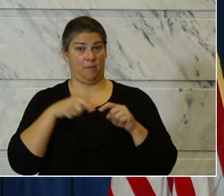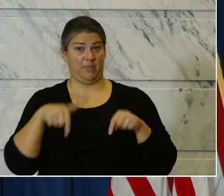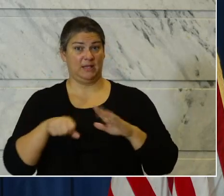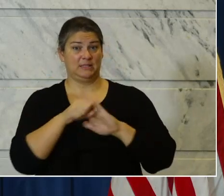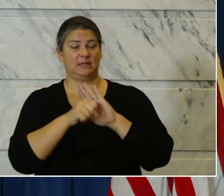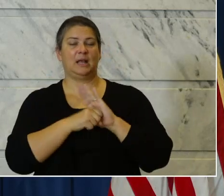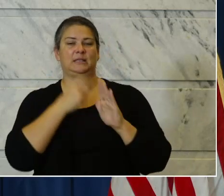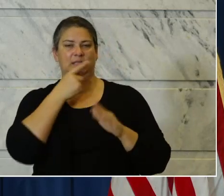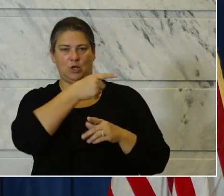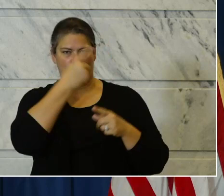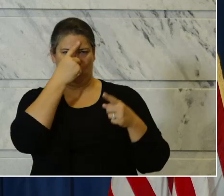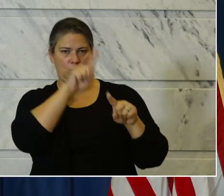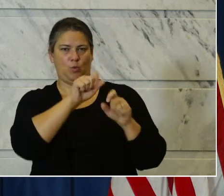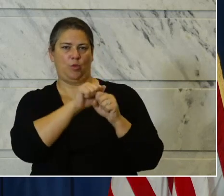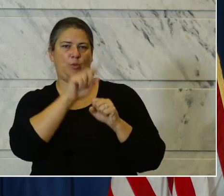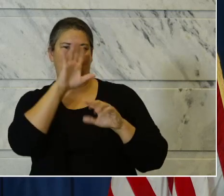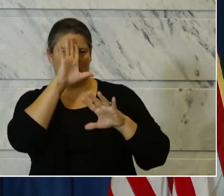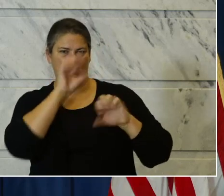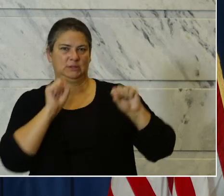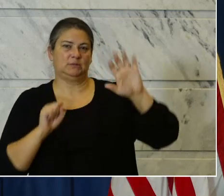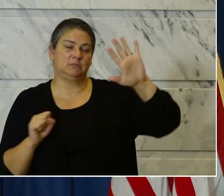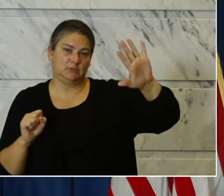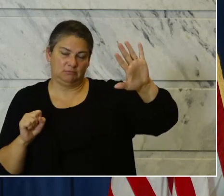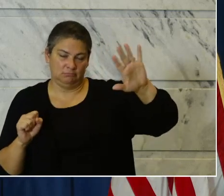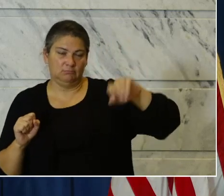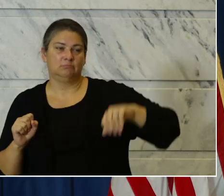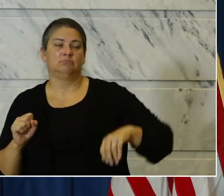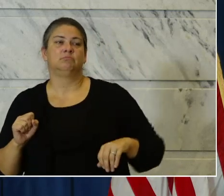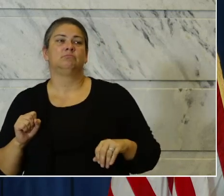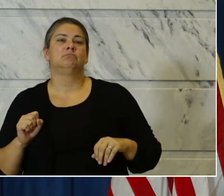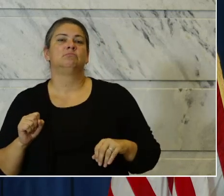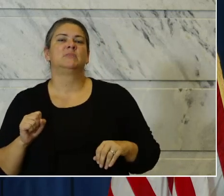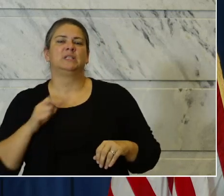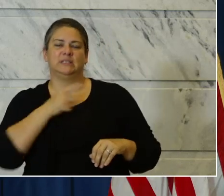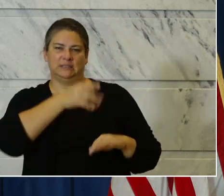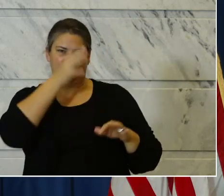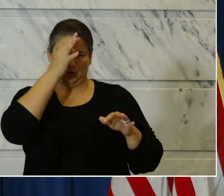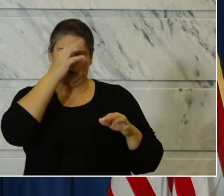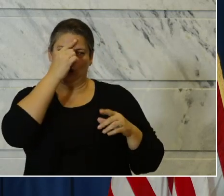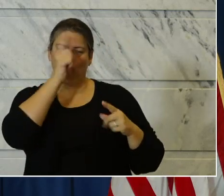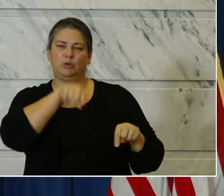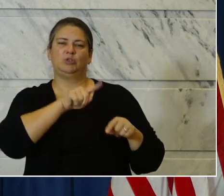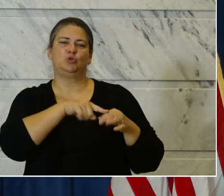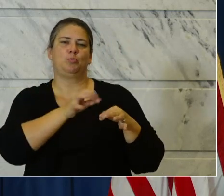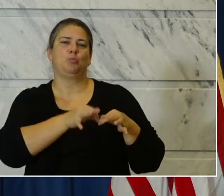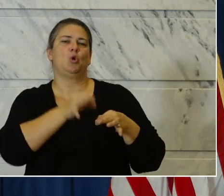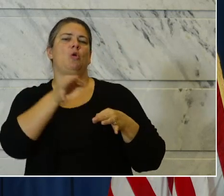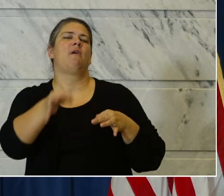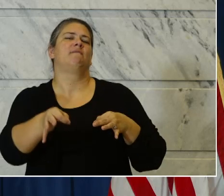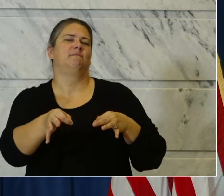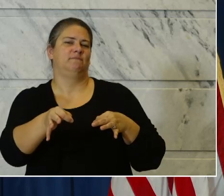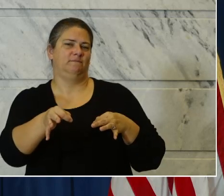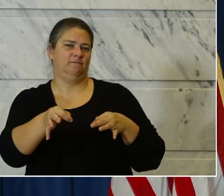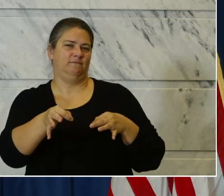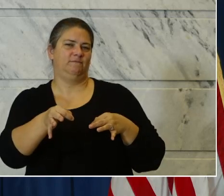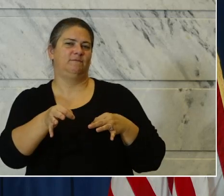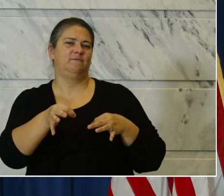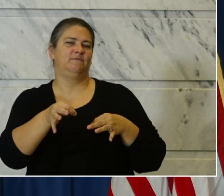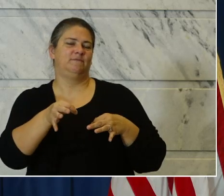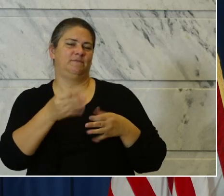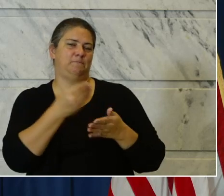he agrees with the president in putting off any package that would help Americans.